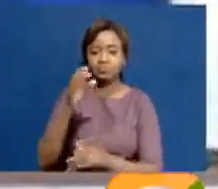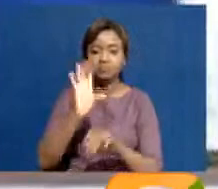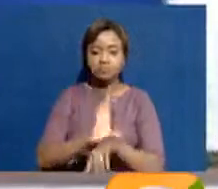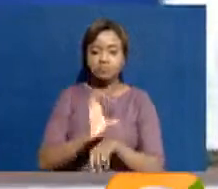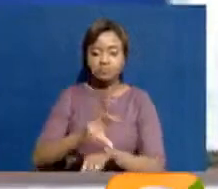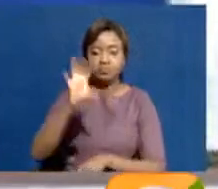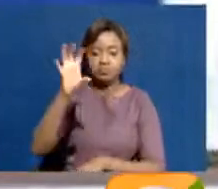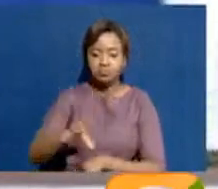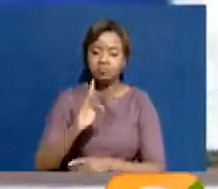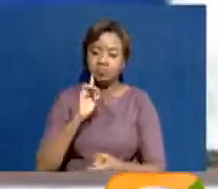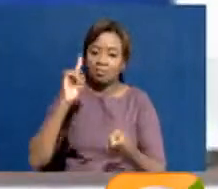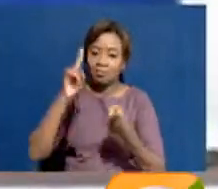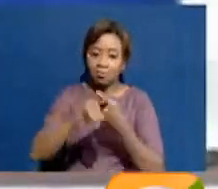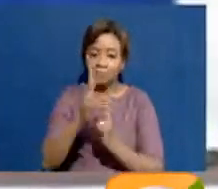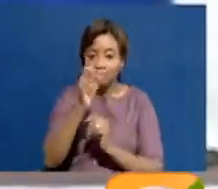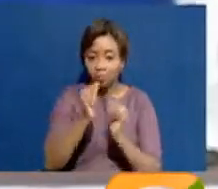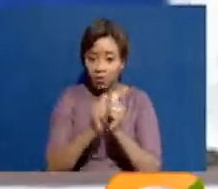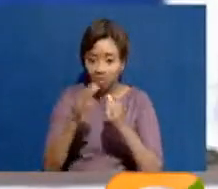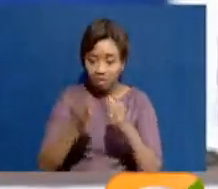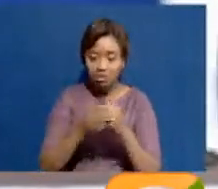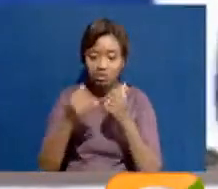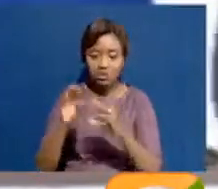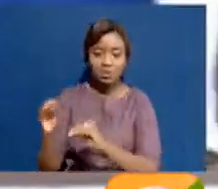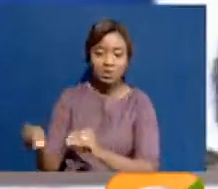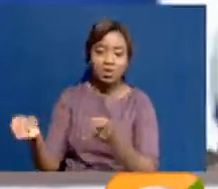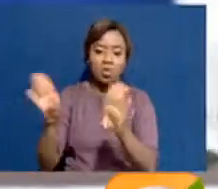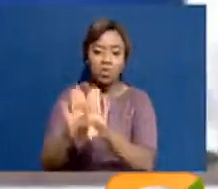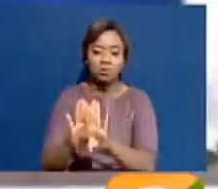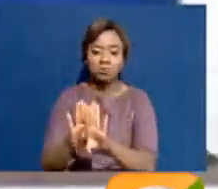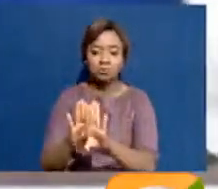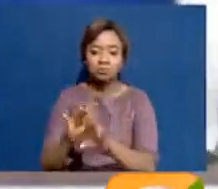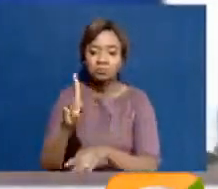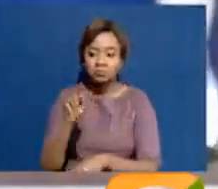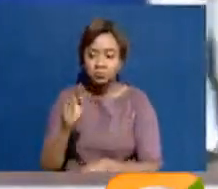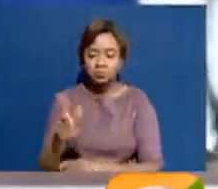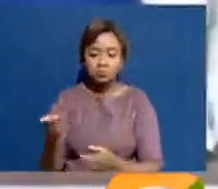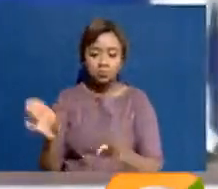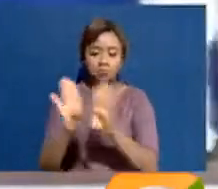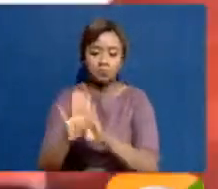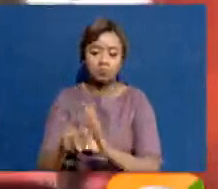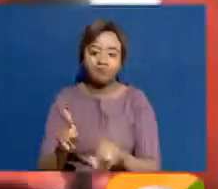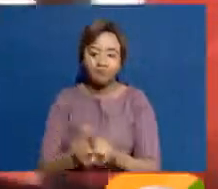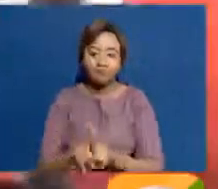teachings until 2019, when it was shut down.